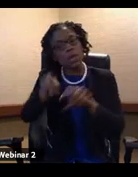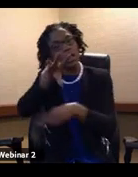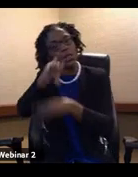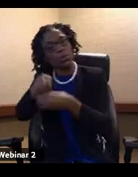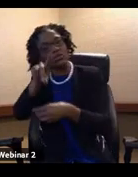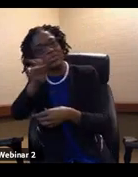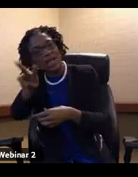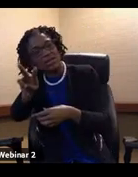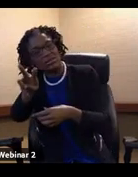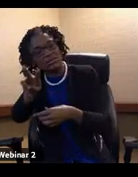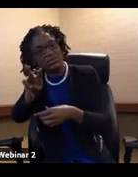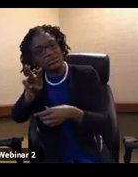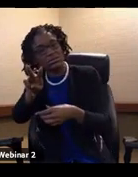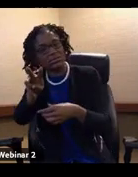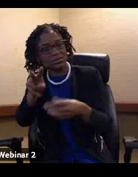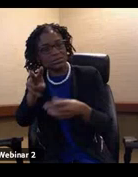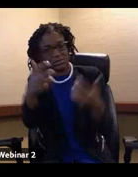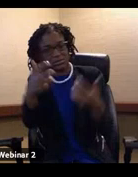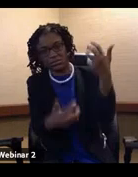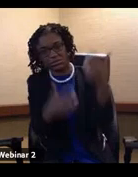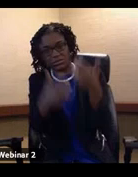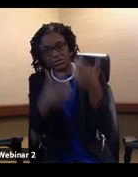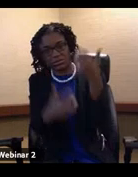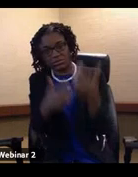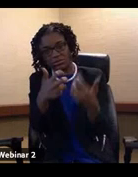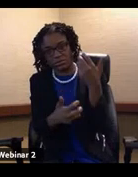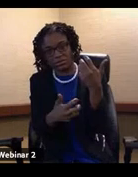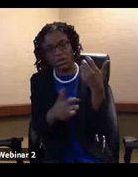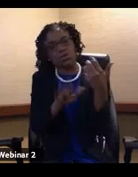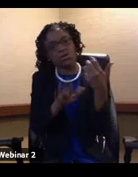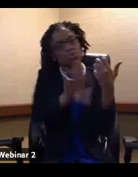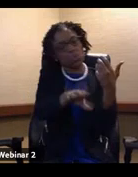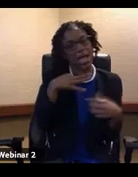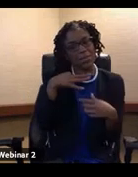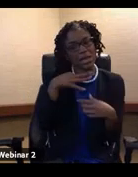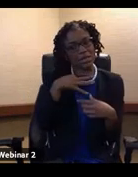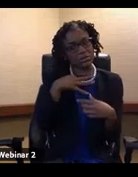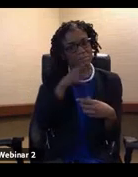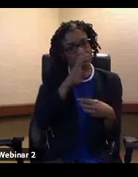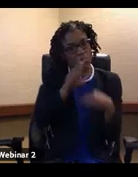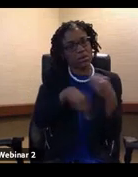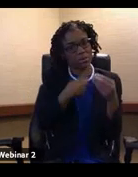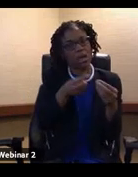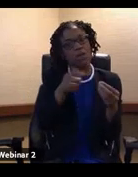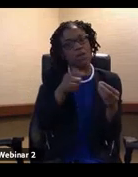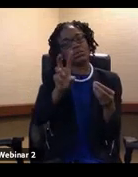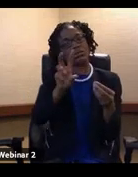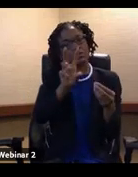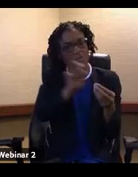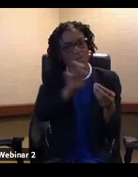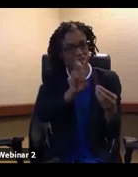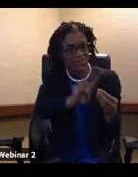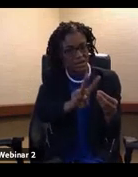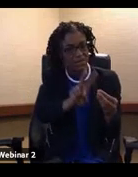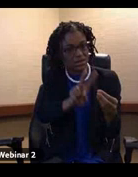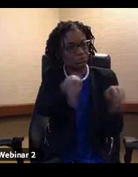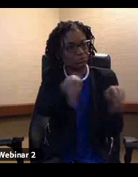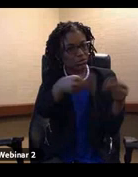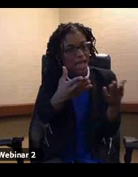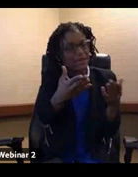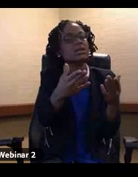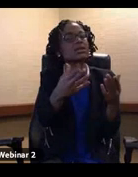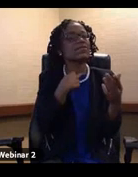violence advocate or domestic violence awareness cost? Why would an application that asserts they provide domestic violence victim services,